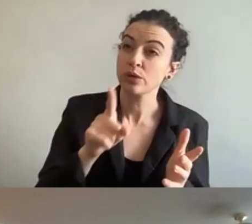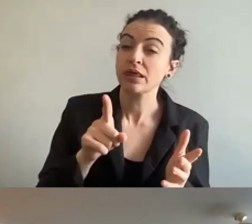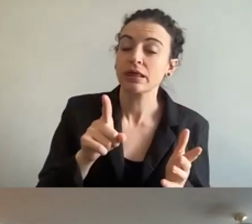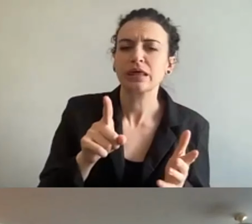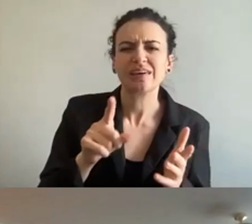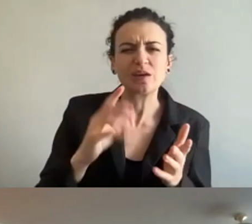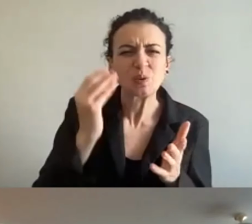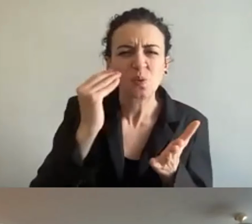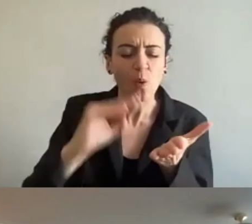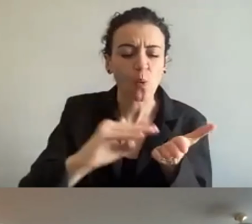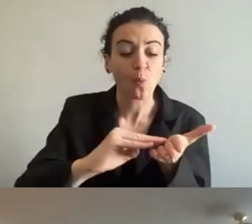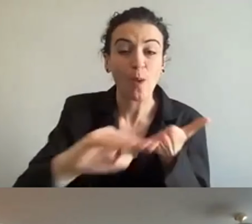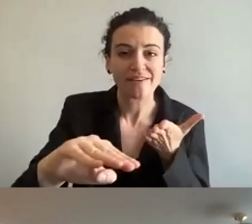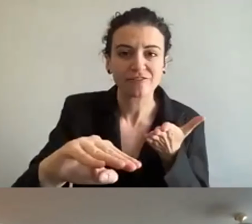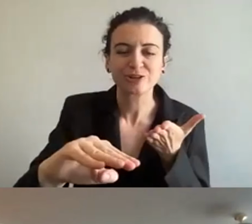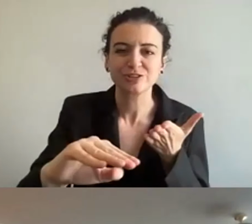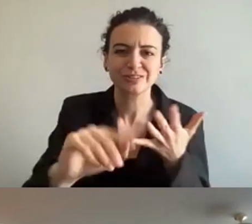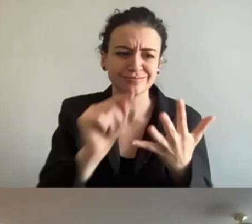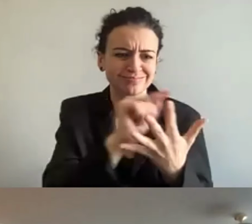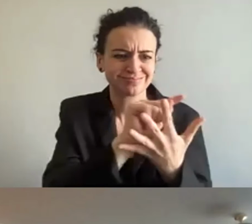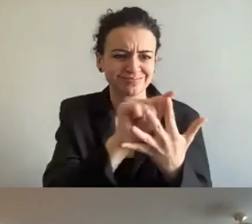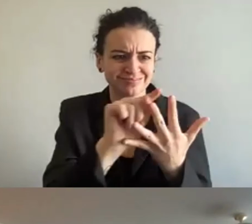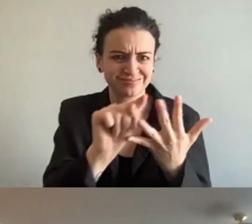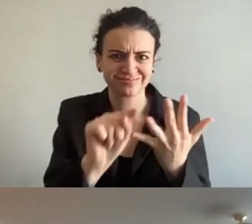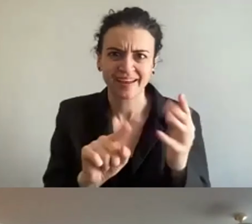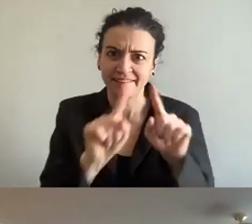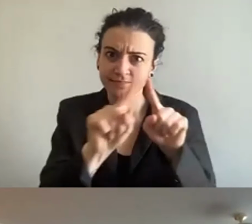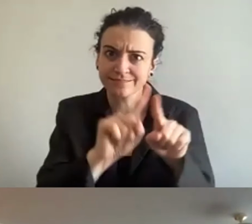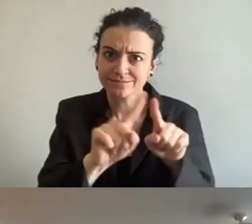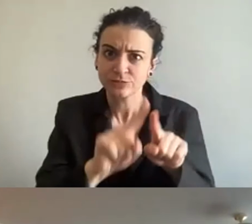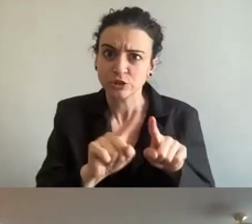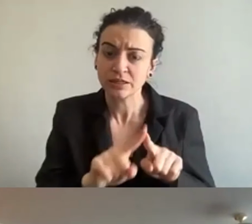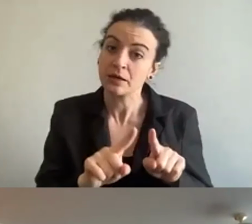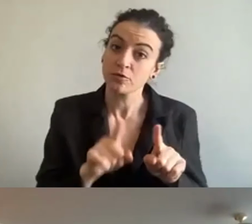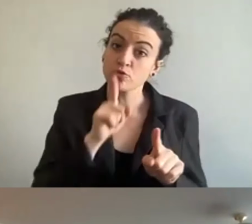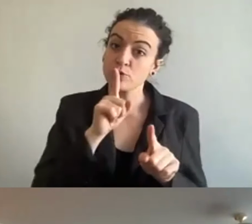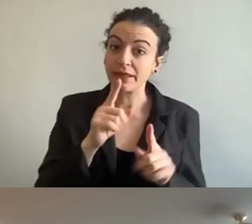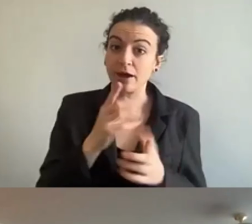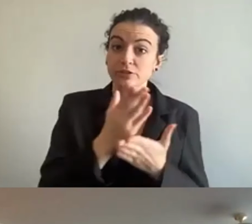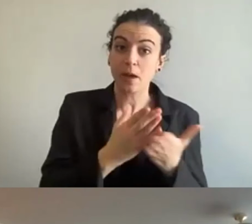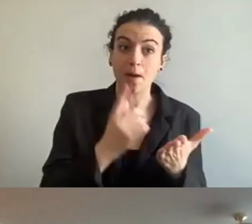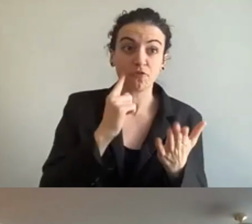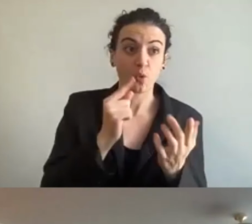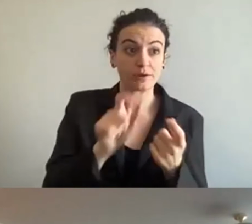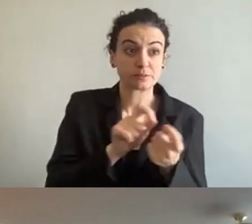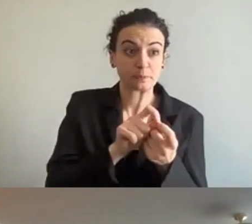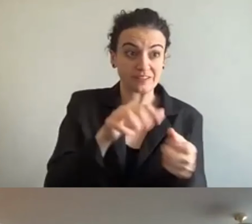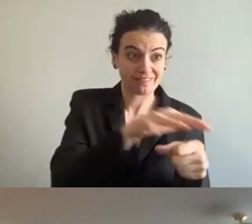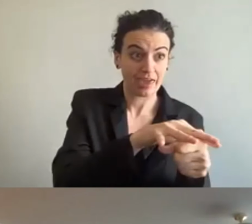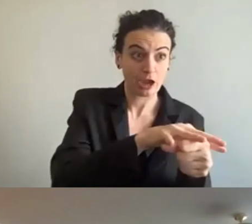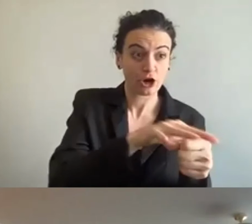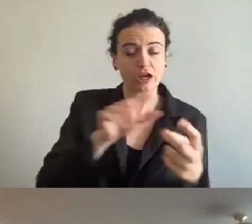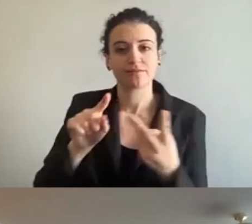Do different ones cover different things, or are they all kind of the same? There's all different types of waivers out there.